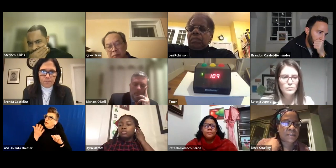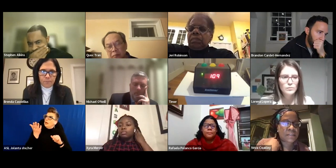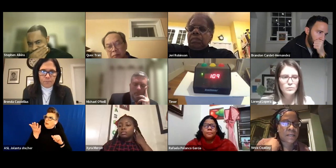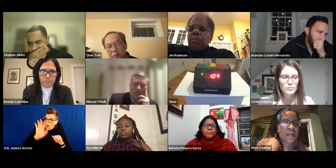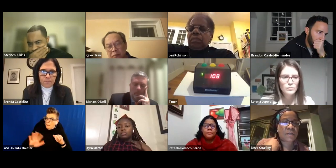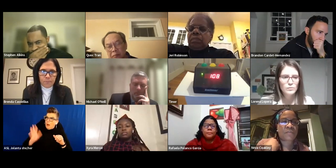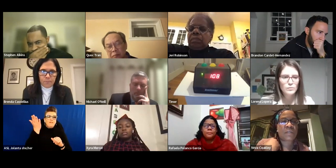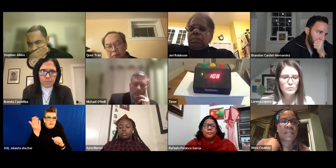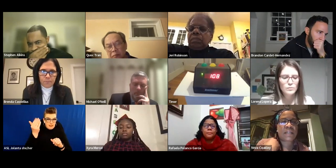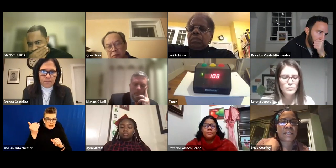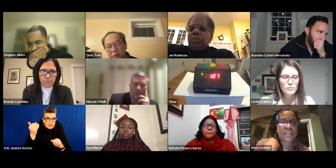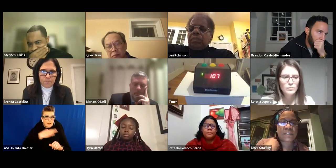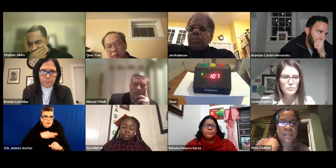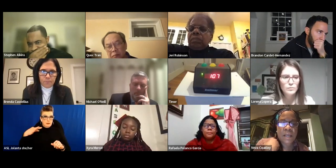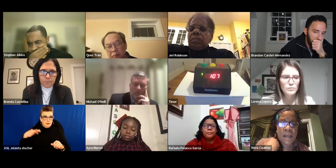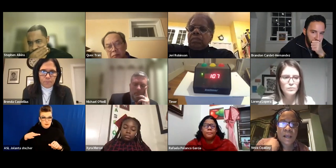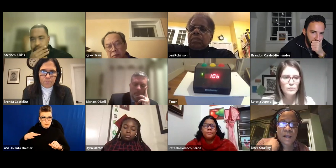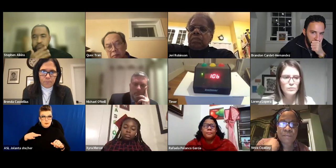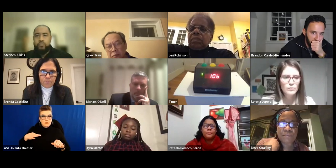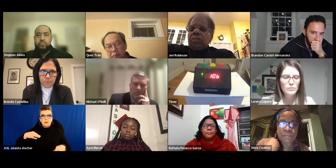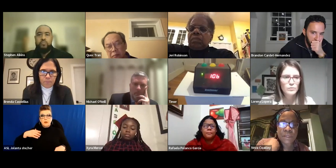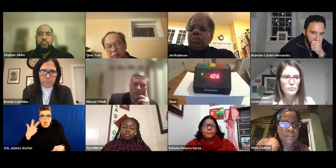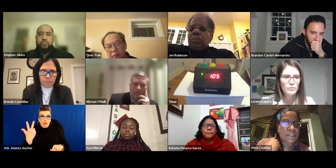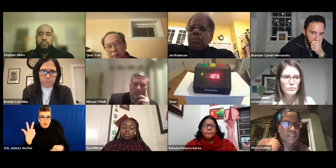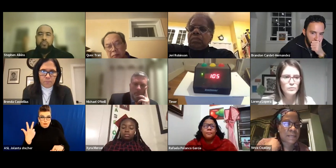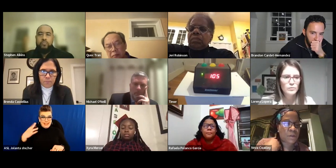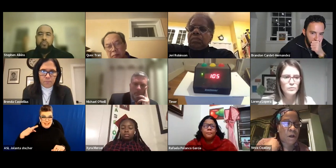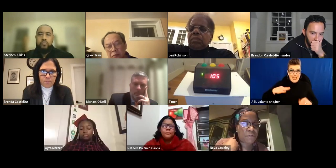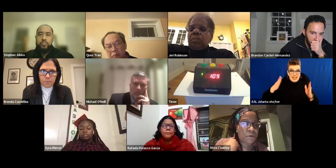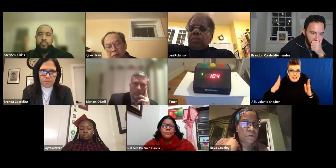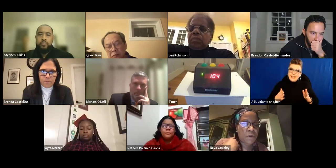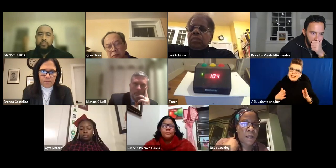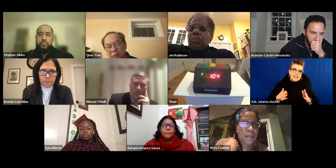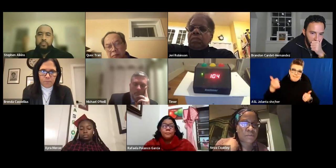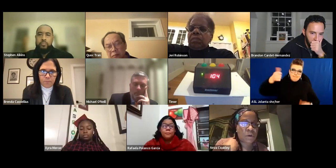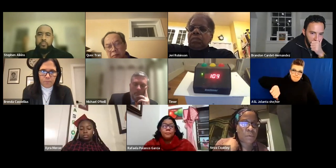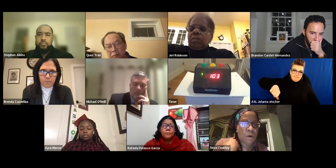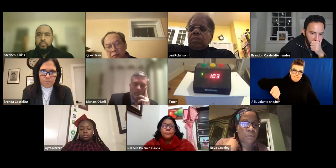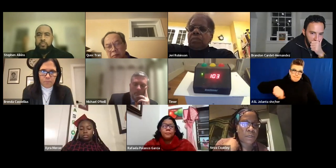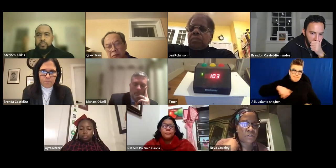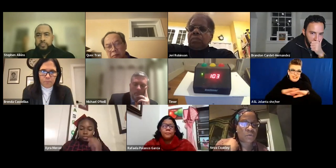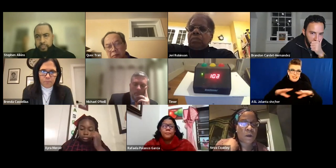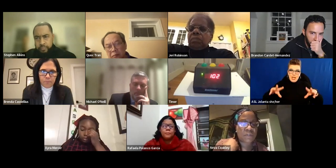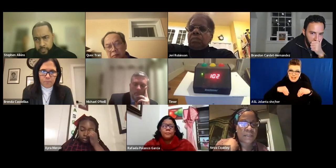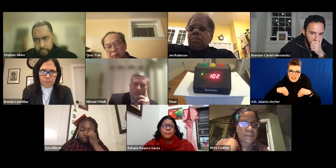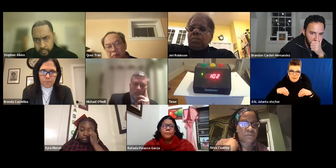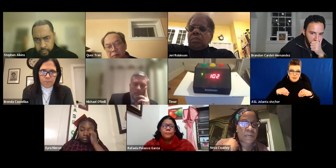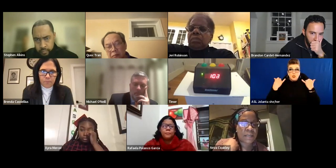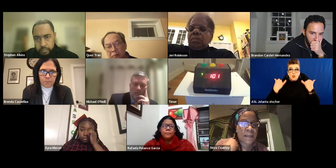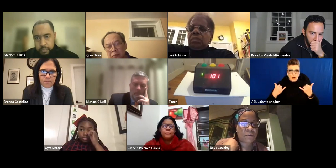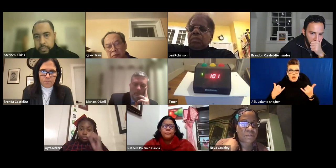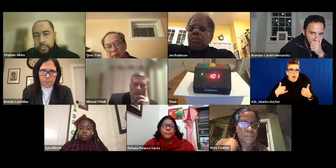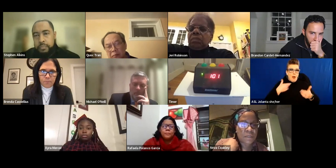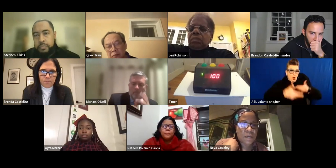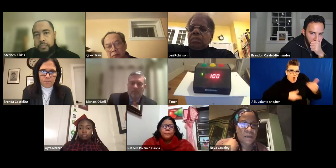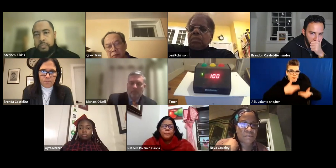candidates three candidates didn't accept the offer so i'm on boarding 12 candidates right